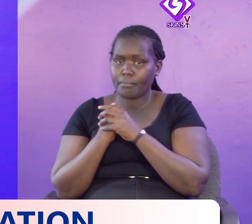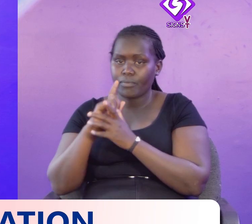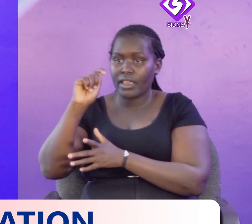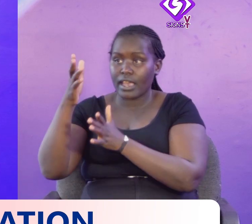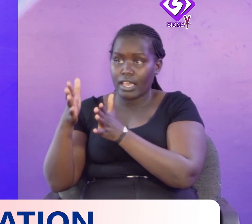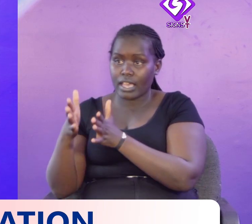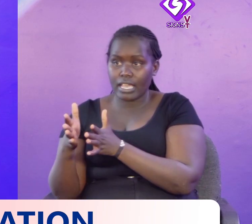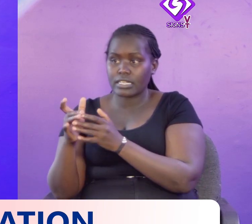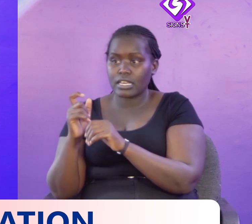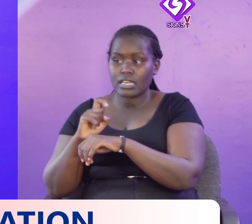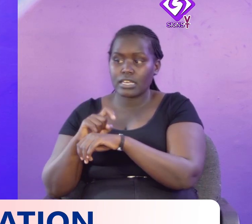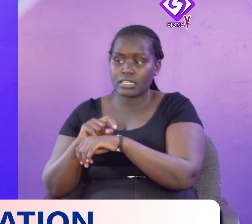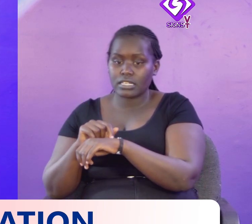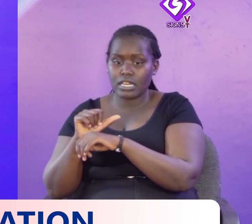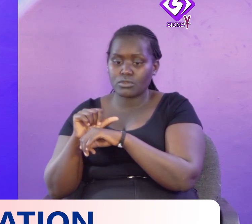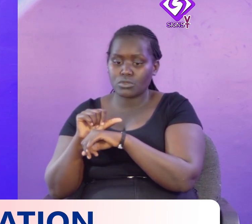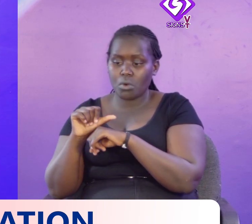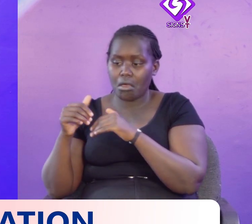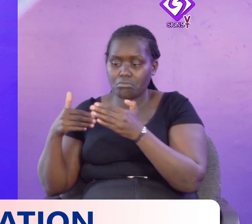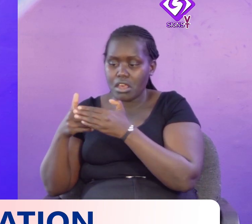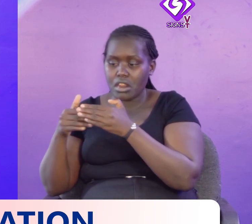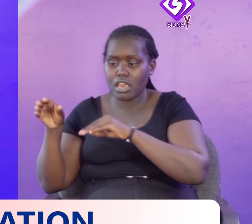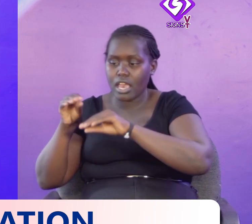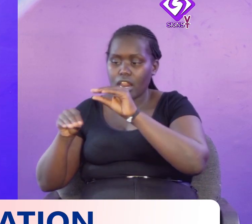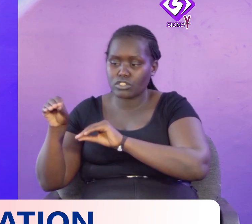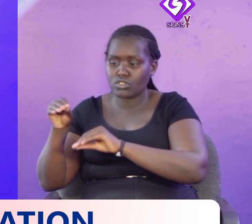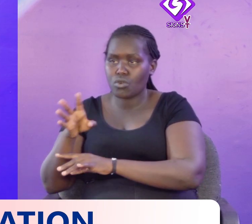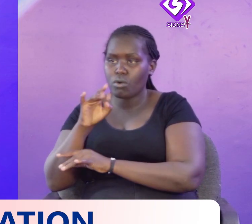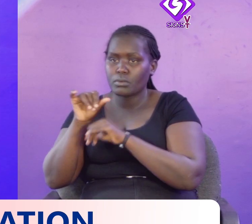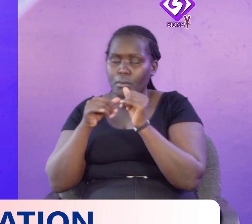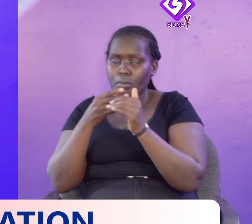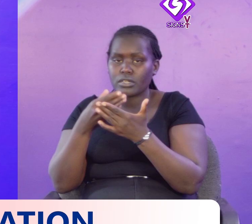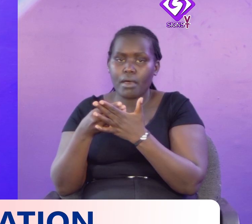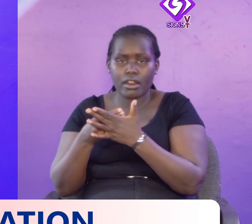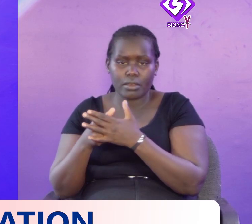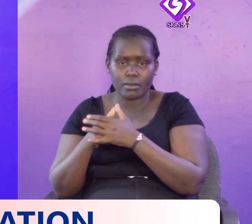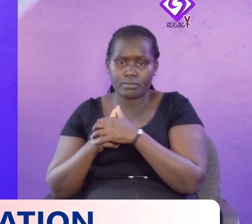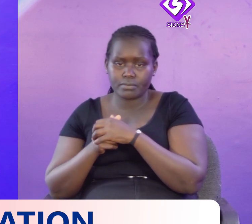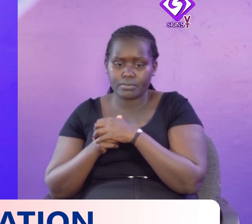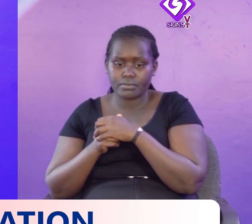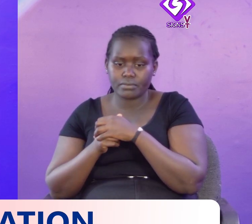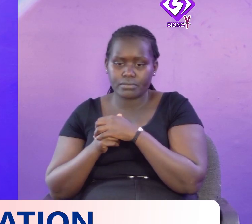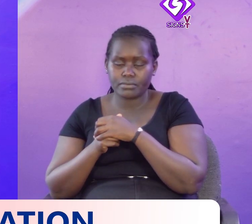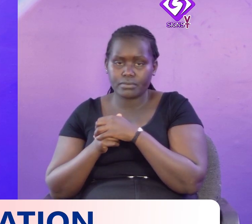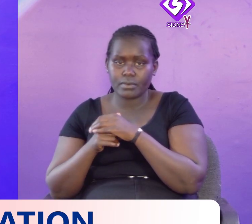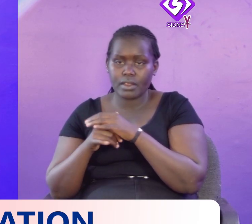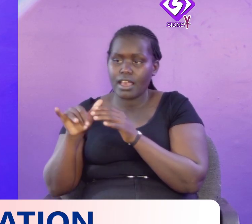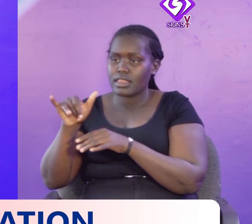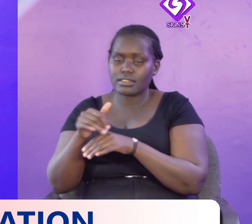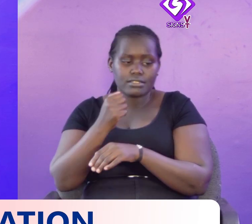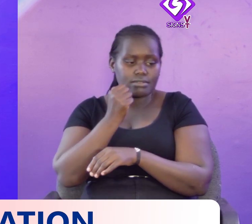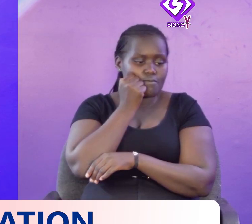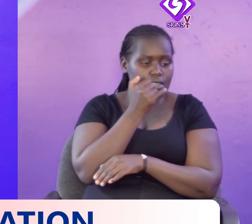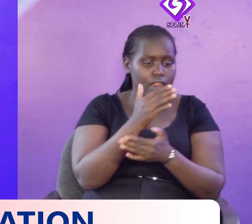Kenyans, whenever we are around elections, we speak money. That's the sad part of it. So it is